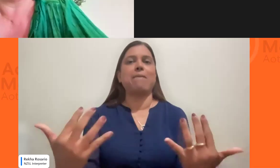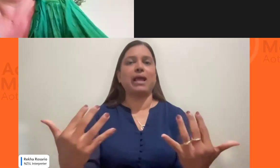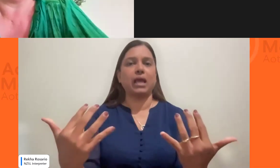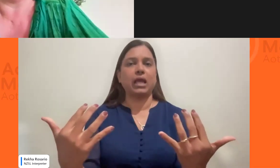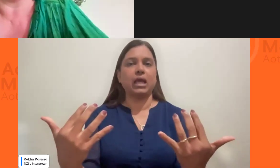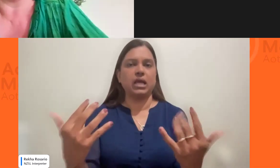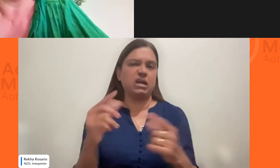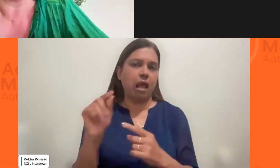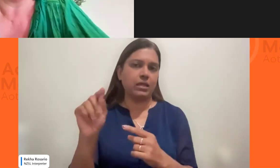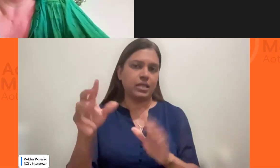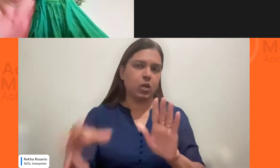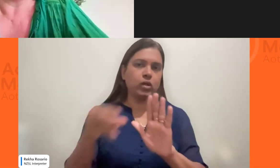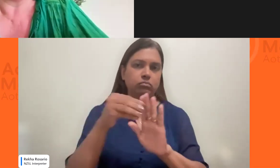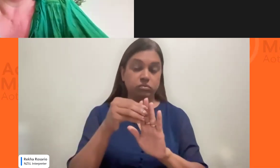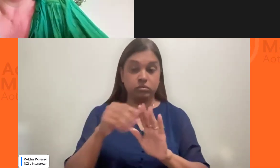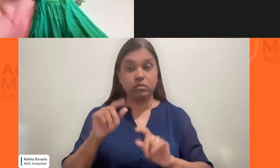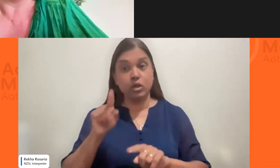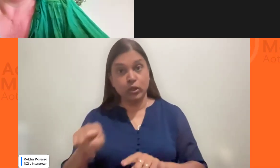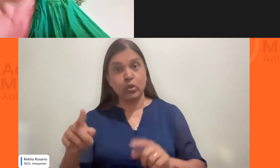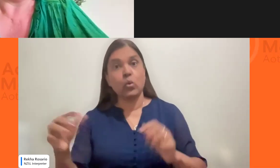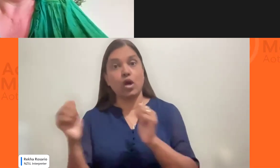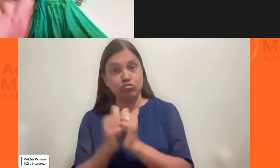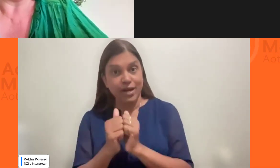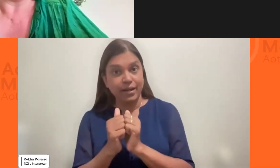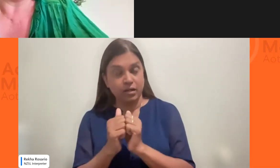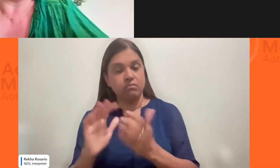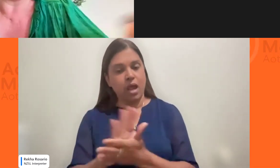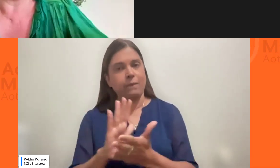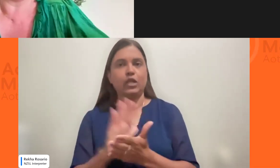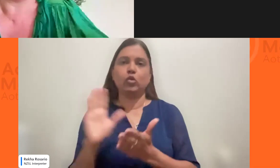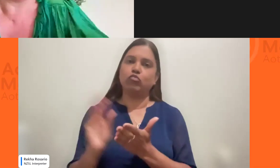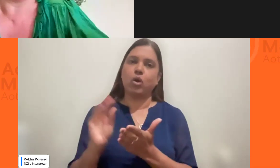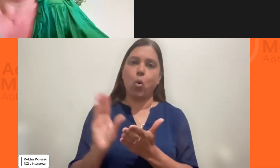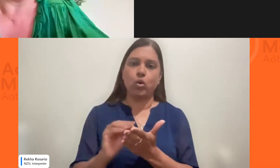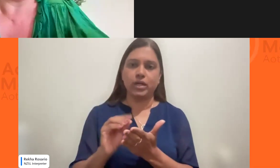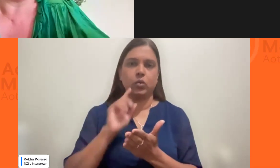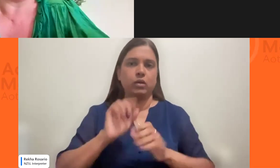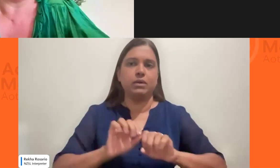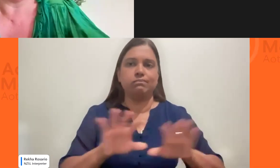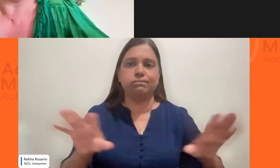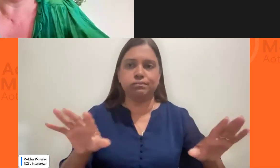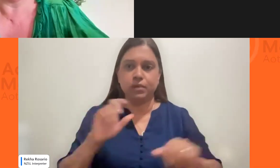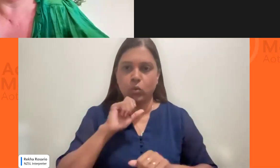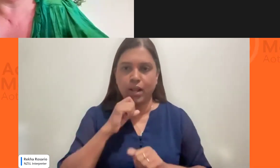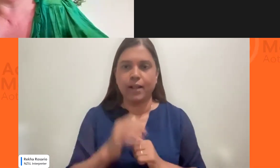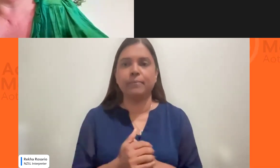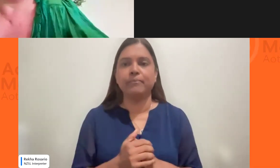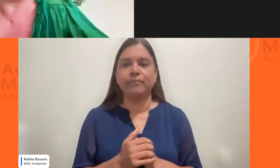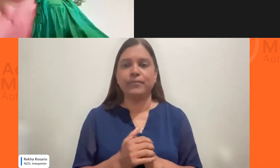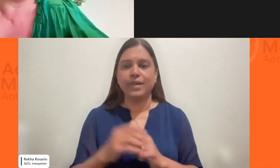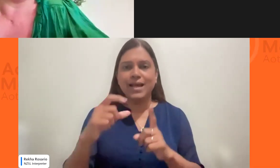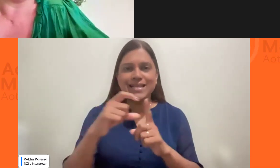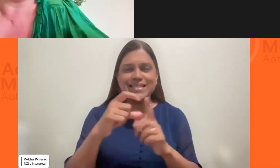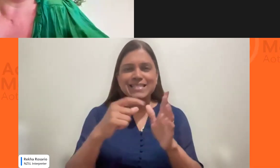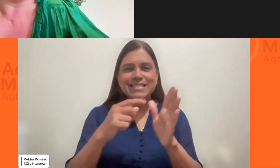consent to being recorded. So I would like to invite Dan Walker, if he